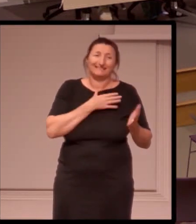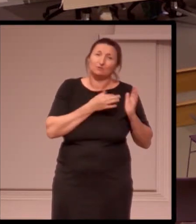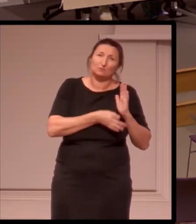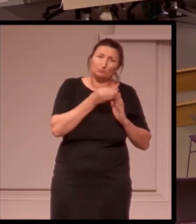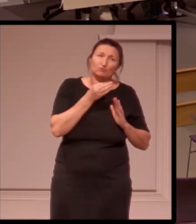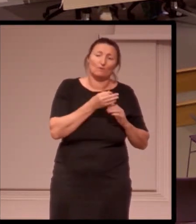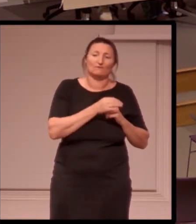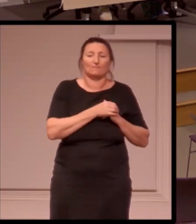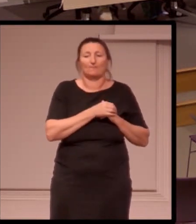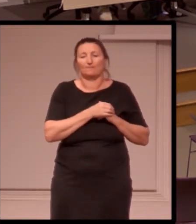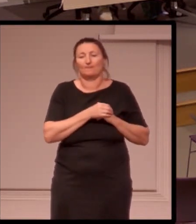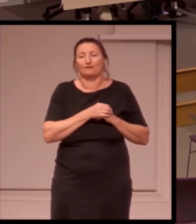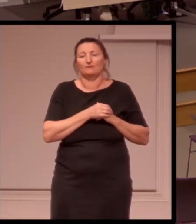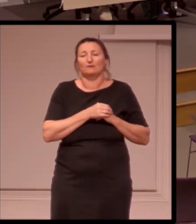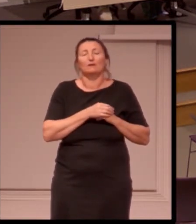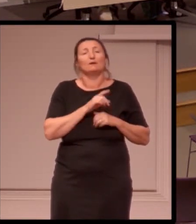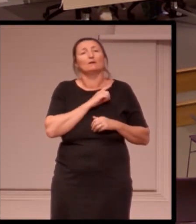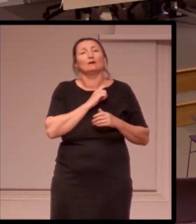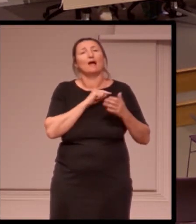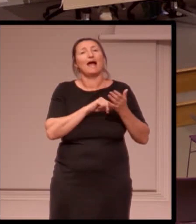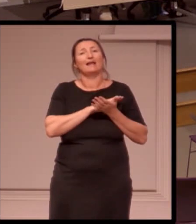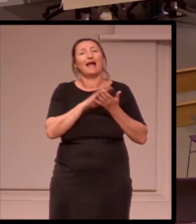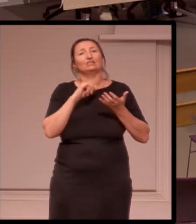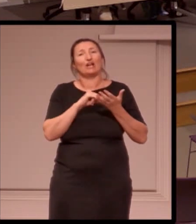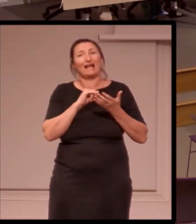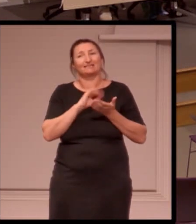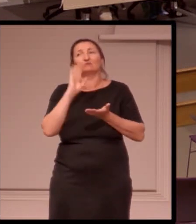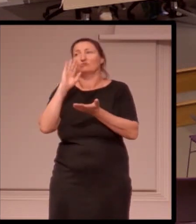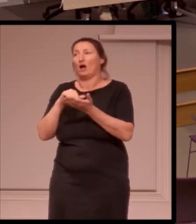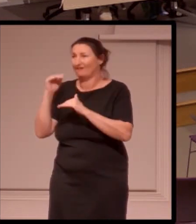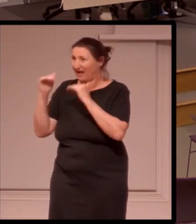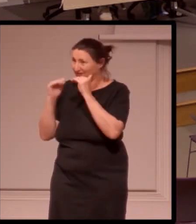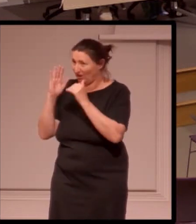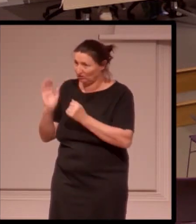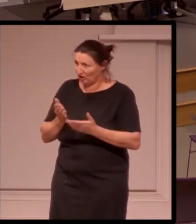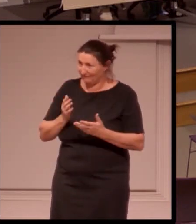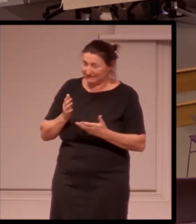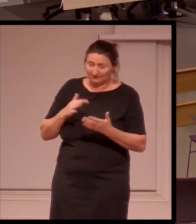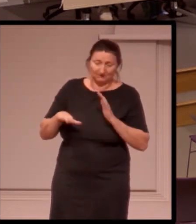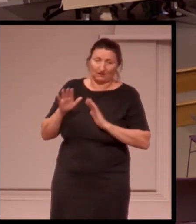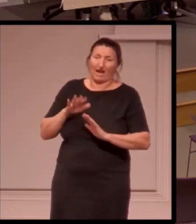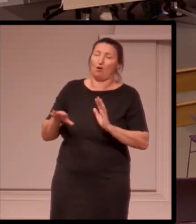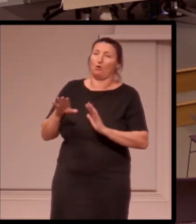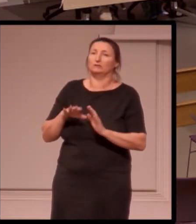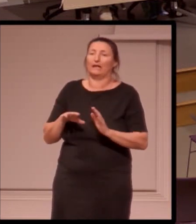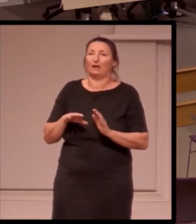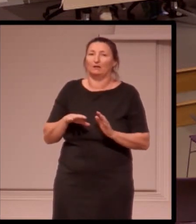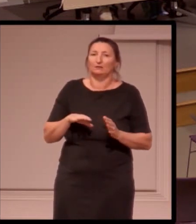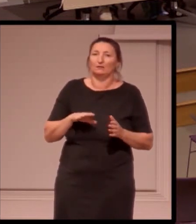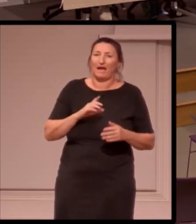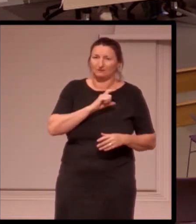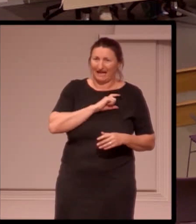think coming into the NHS as an adult is chaotic anyway, let alone with, childhood cancers or something